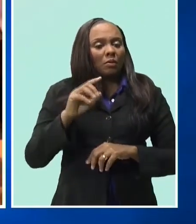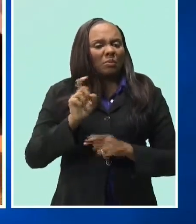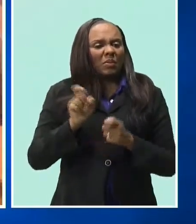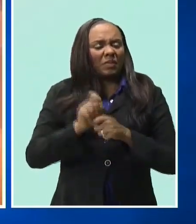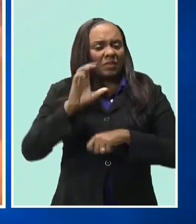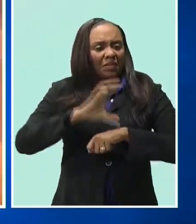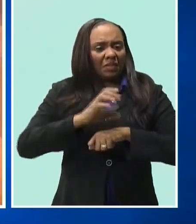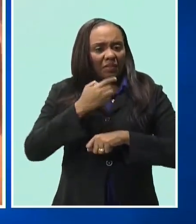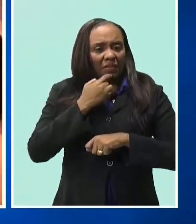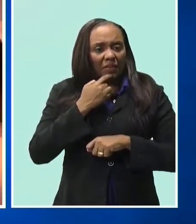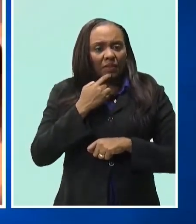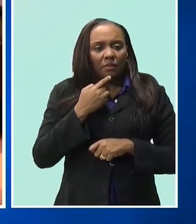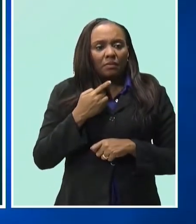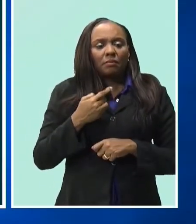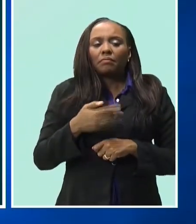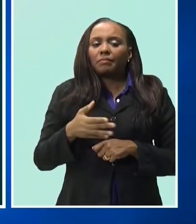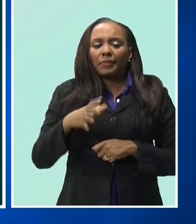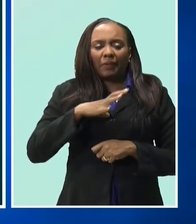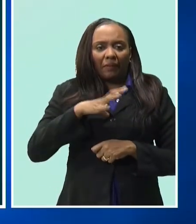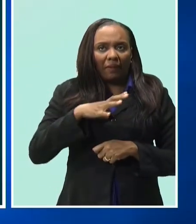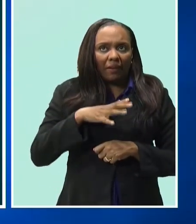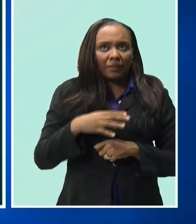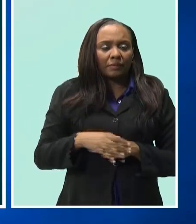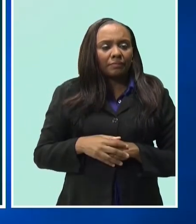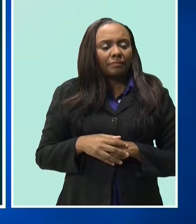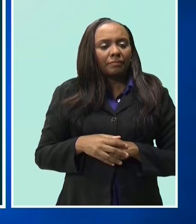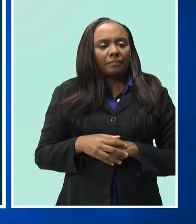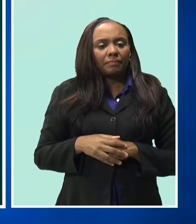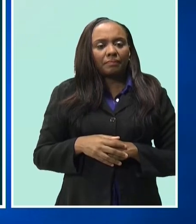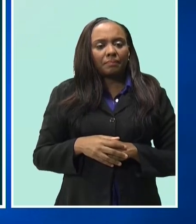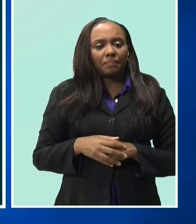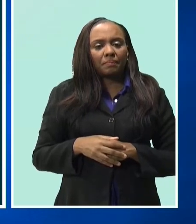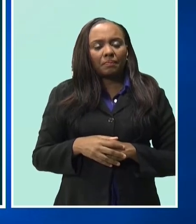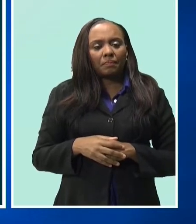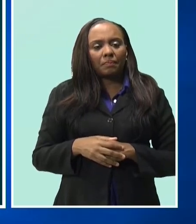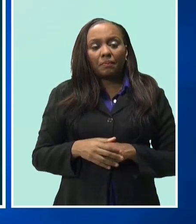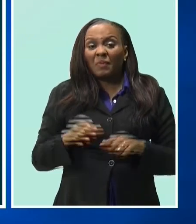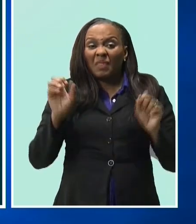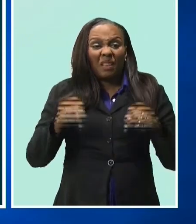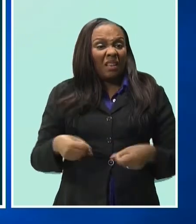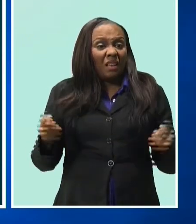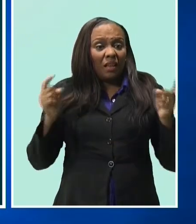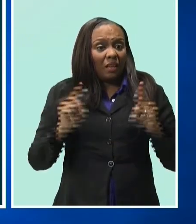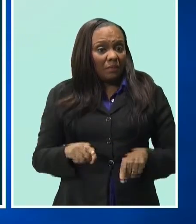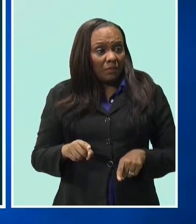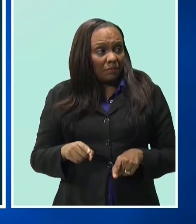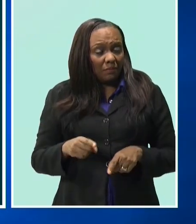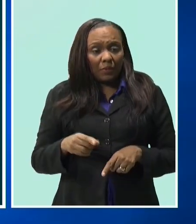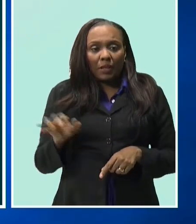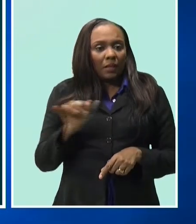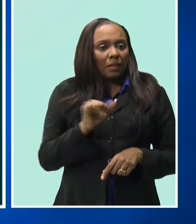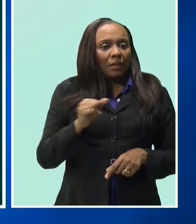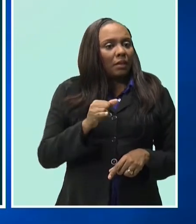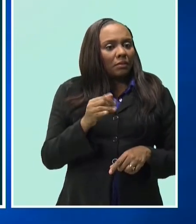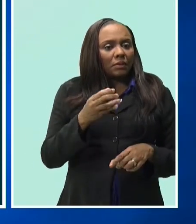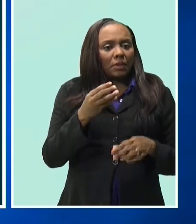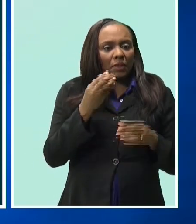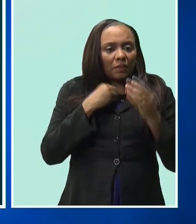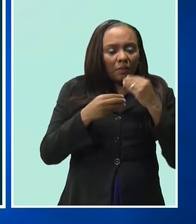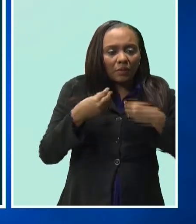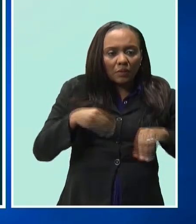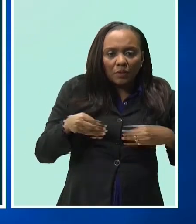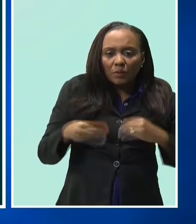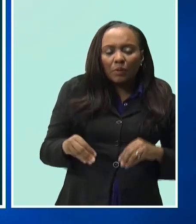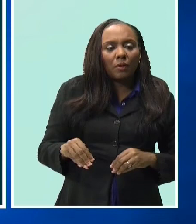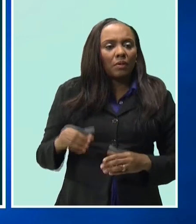International, says he's all for the move. We could have done the same exact thing that the grocery stores are doing, that the banks are doing, and